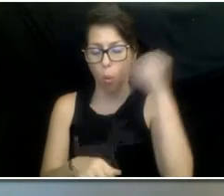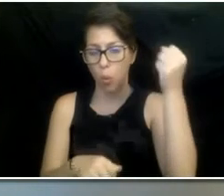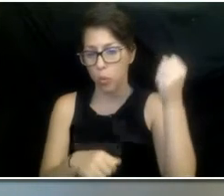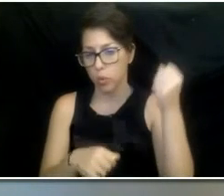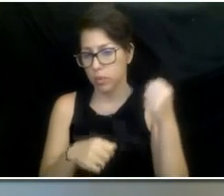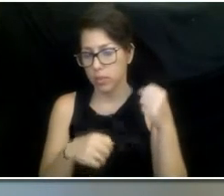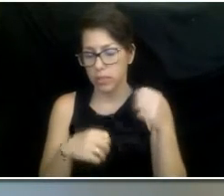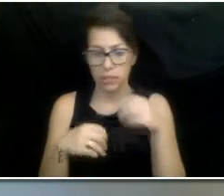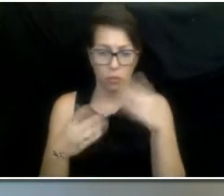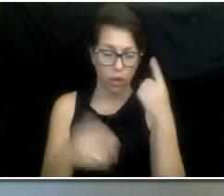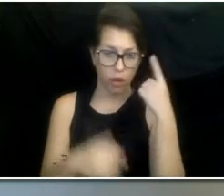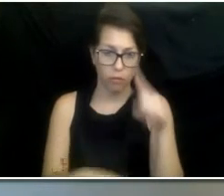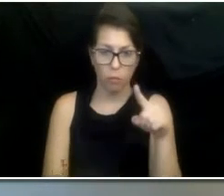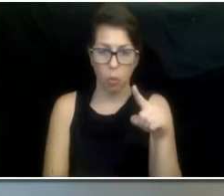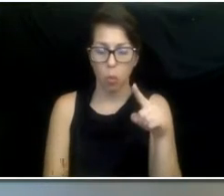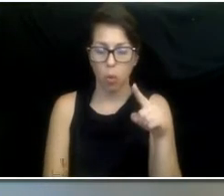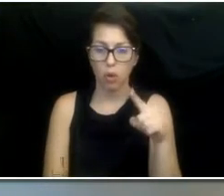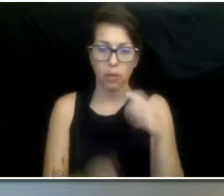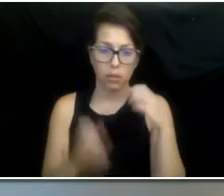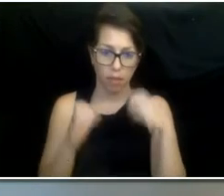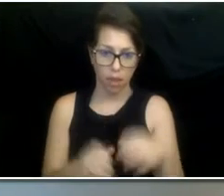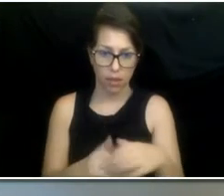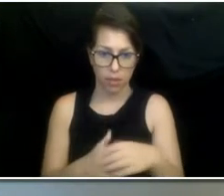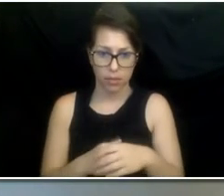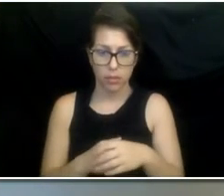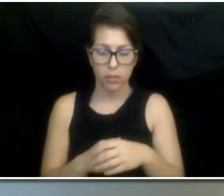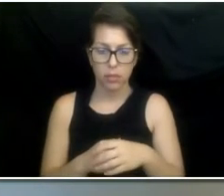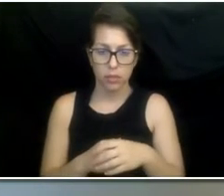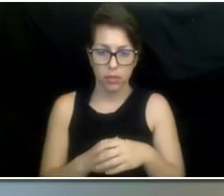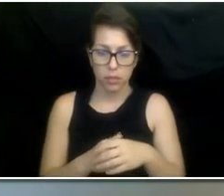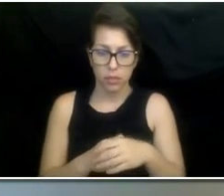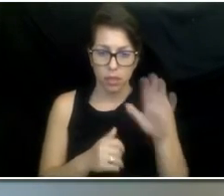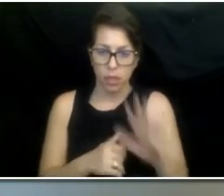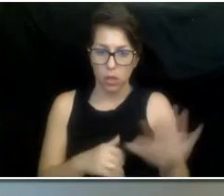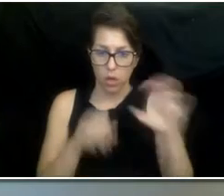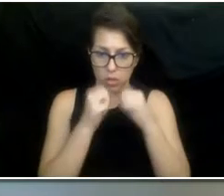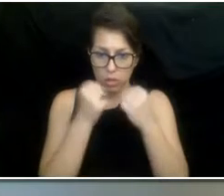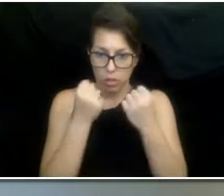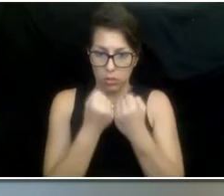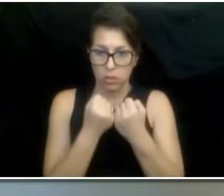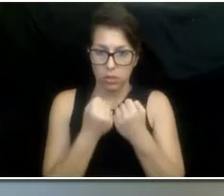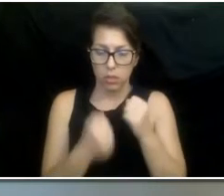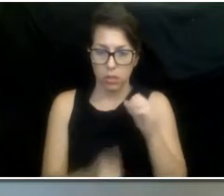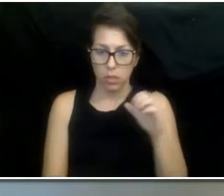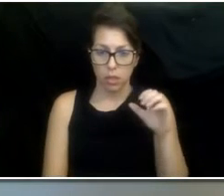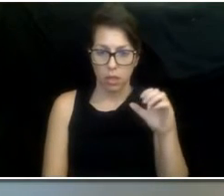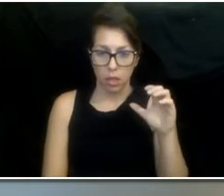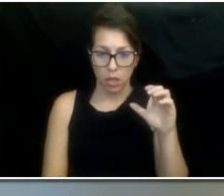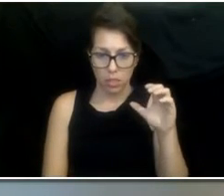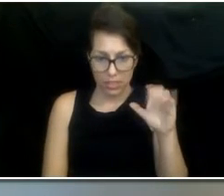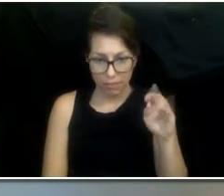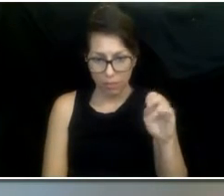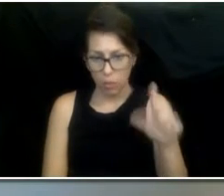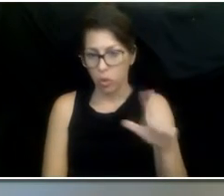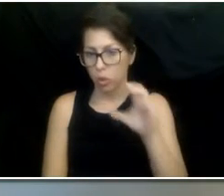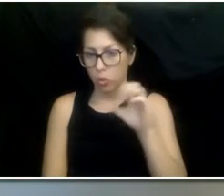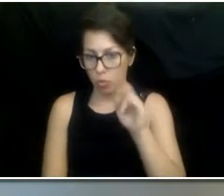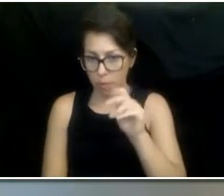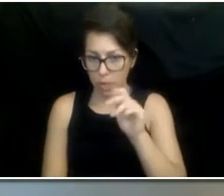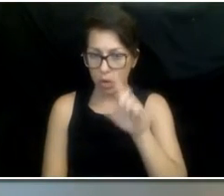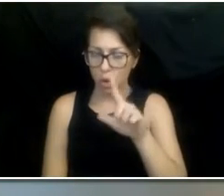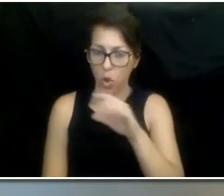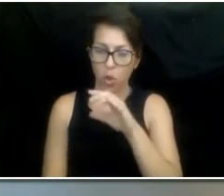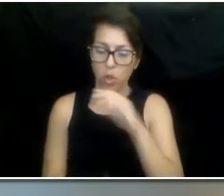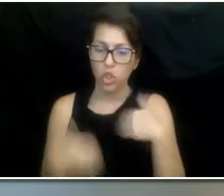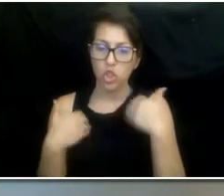domestic violence unit of the legal aids Society represents hundreds of survivors of domestic violence and human trafficking in both family